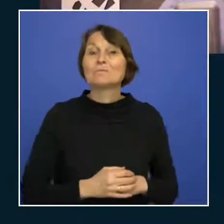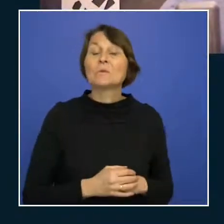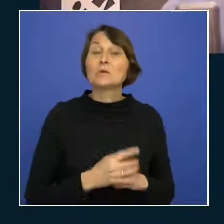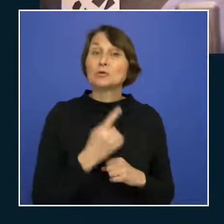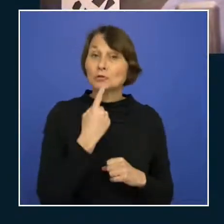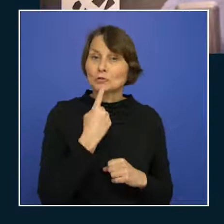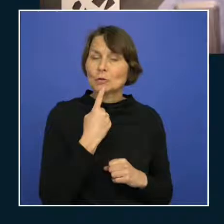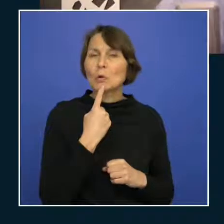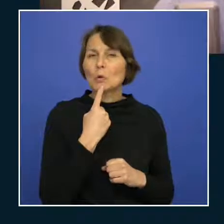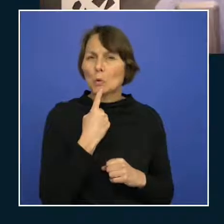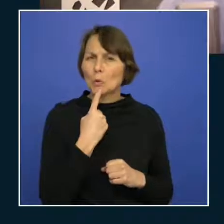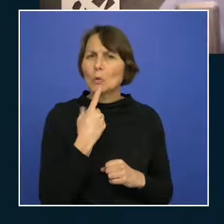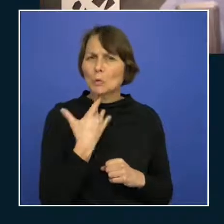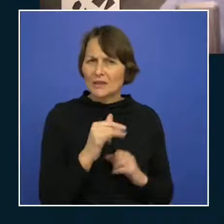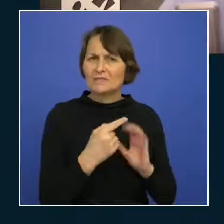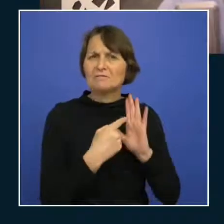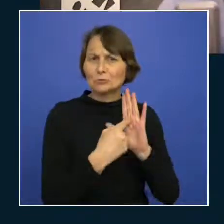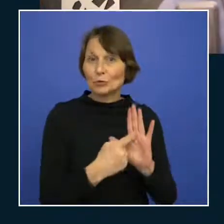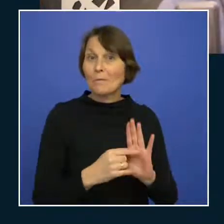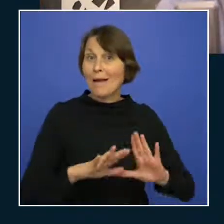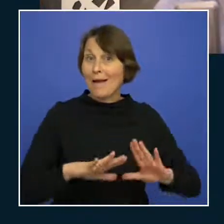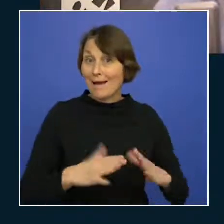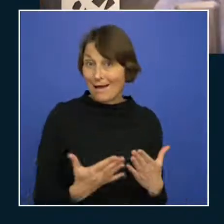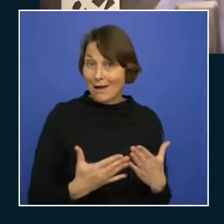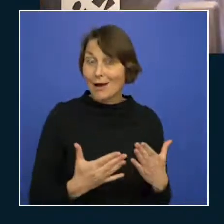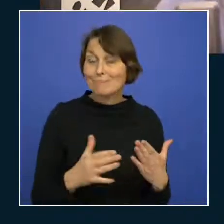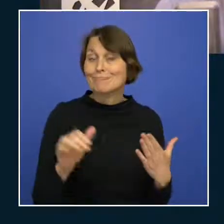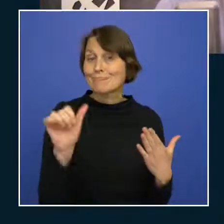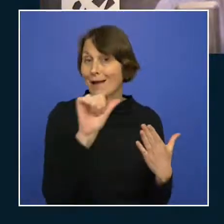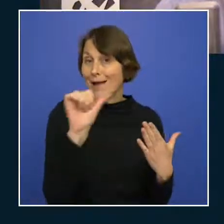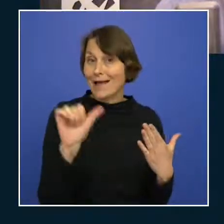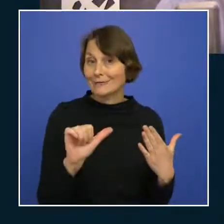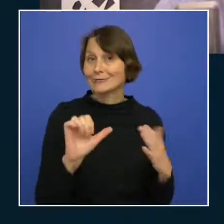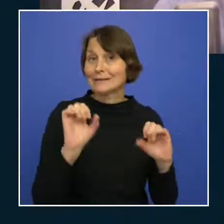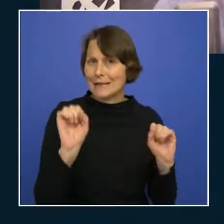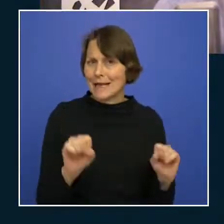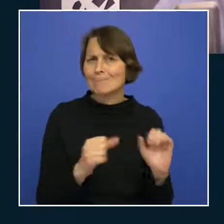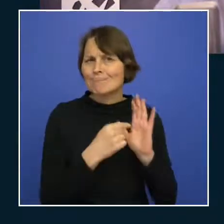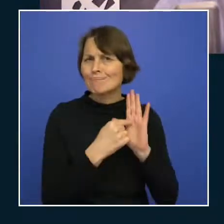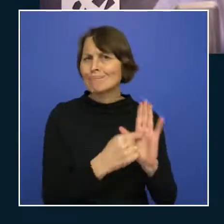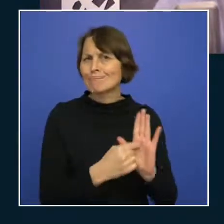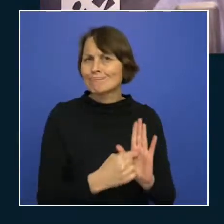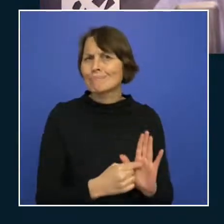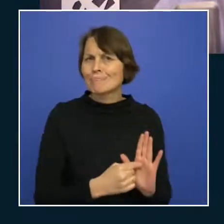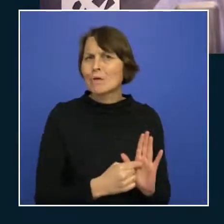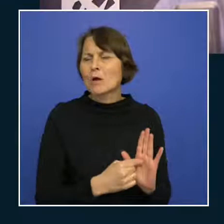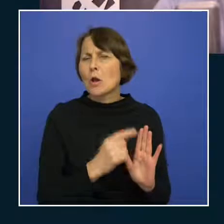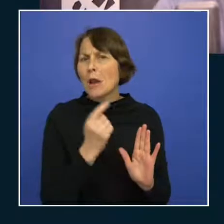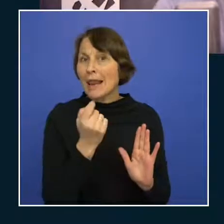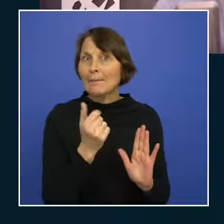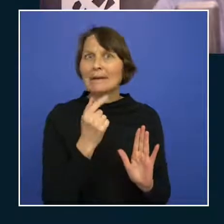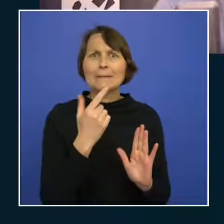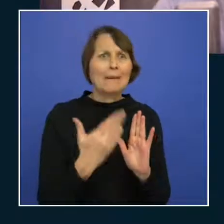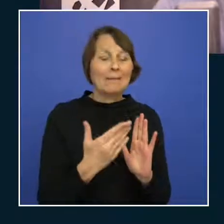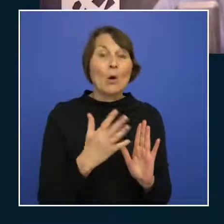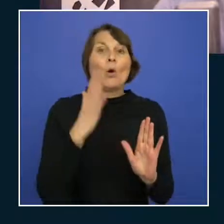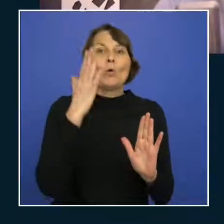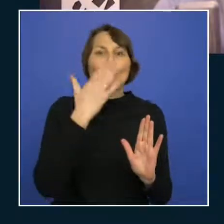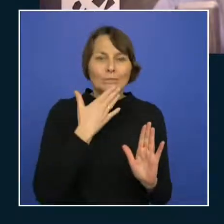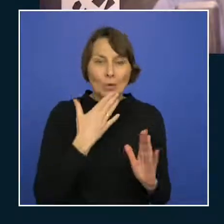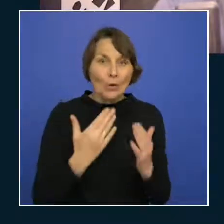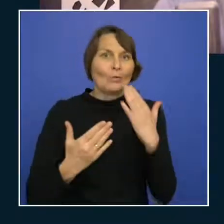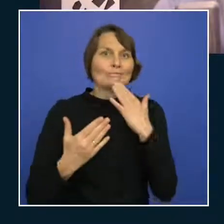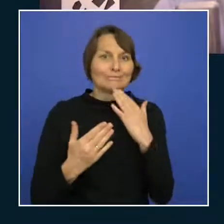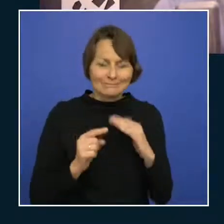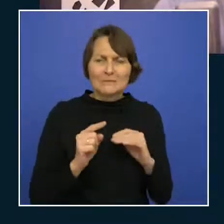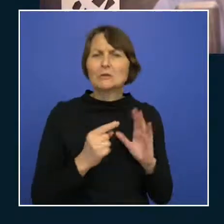kind of show how we would do that on Azure, kind of show some little pitfalls that you might have if you're deploying this